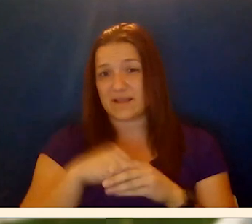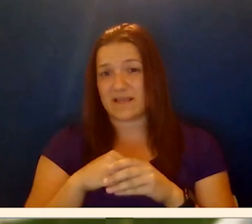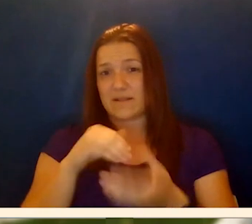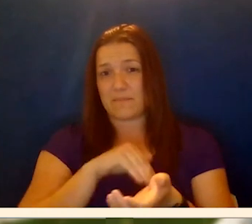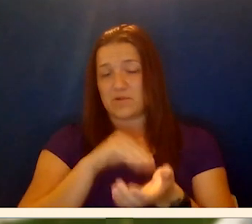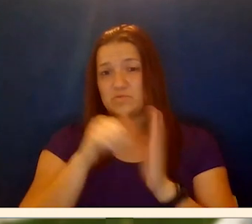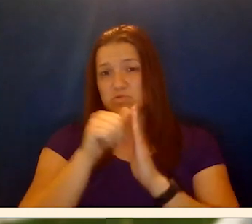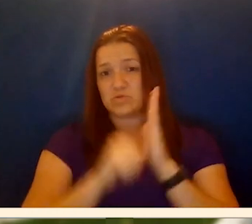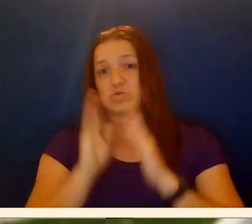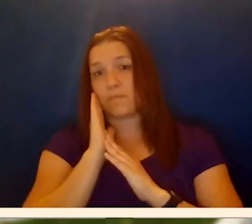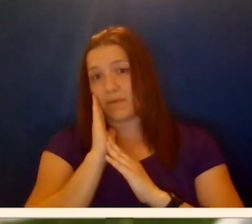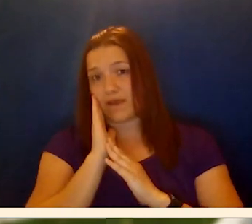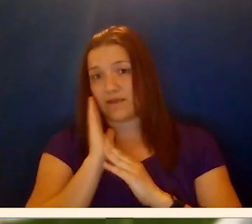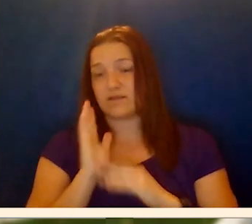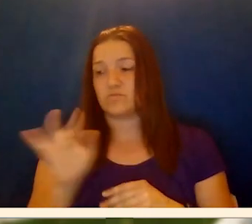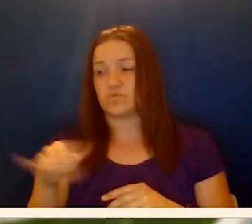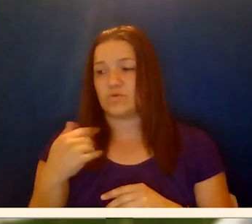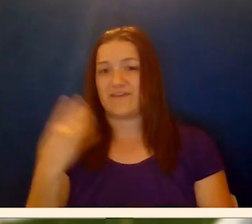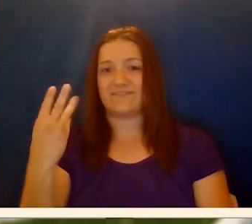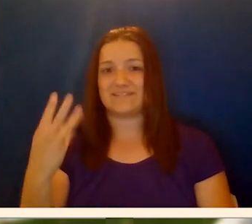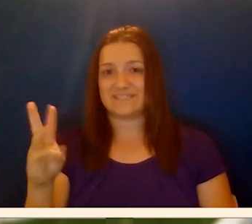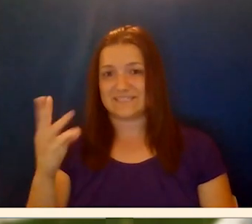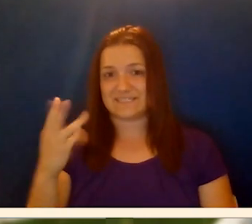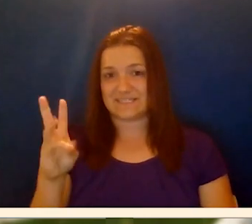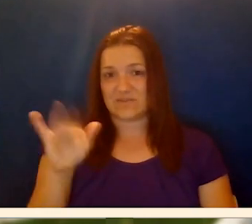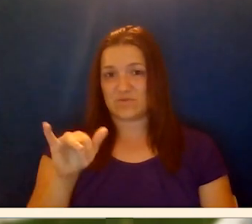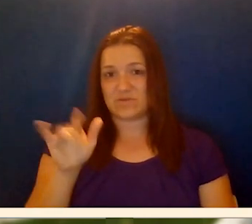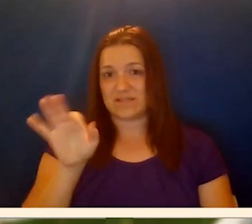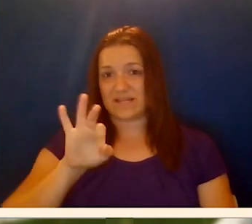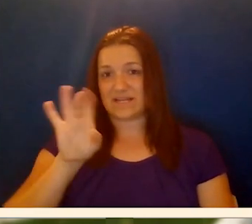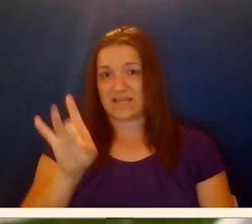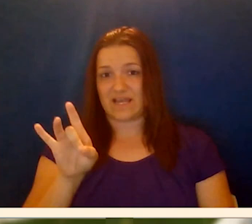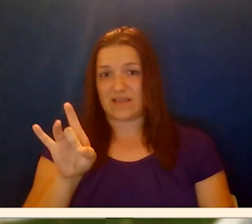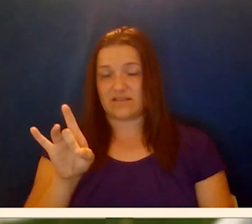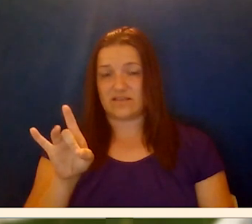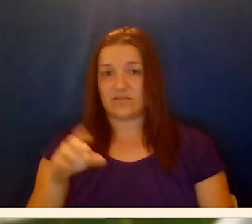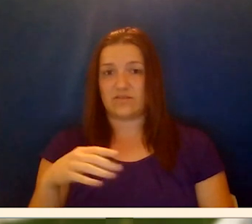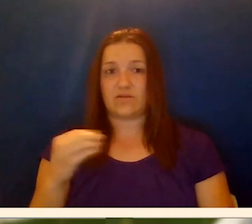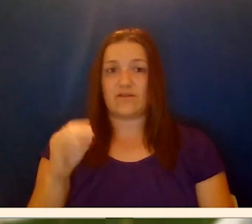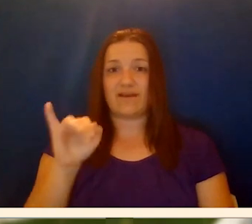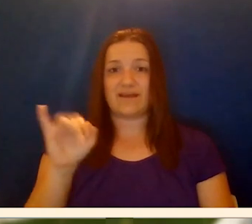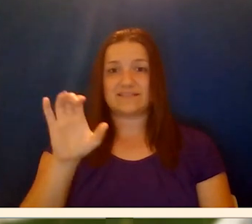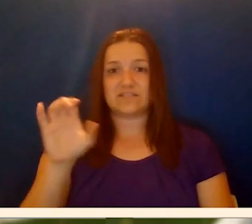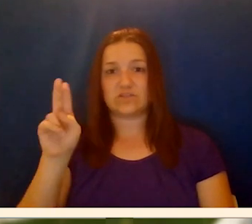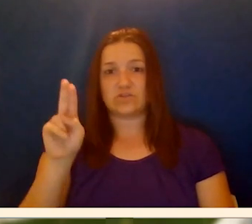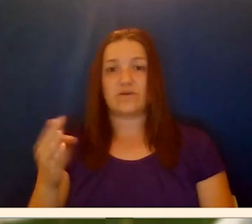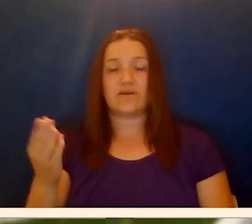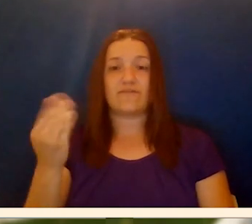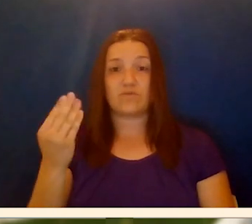surgical beds. So we only have 16 of those 98 that are on an ICU, and 14 of them